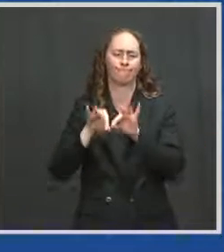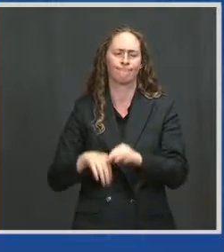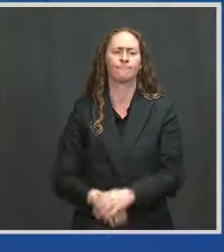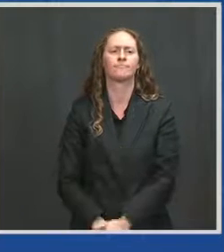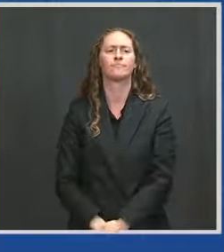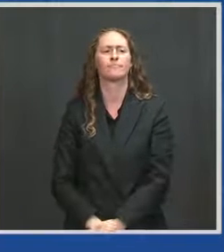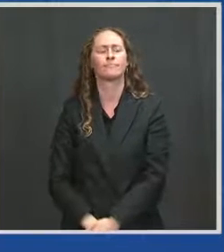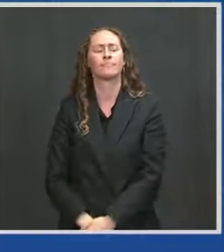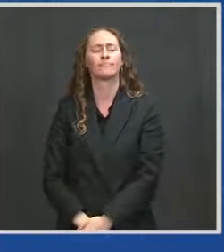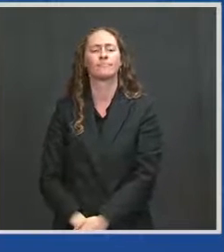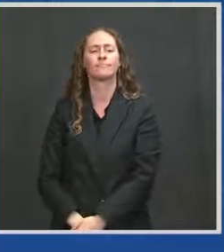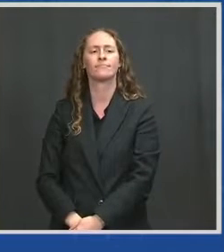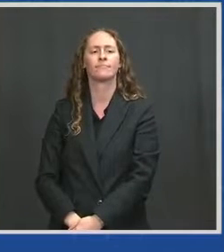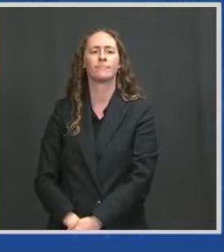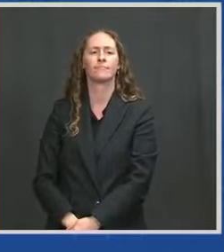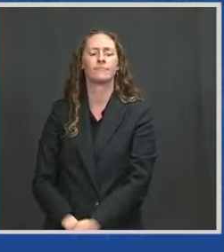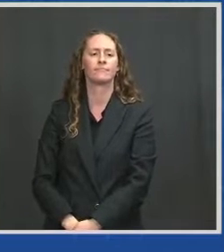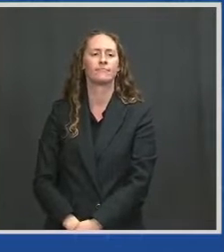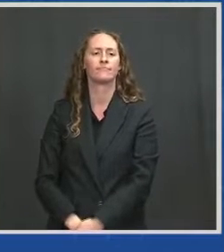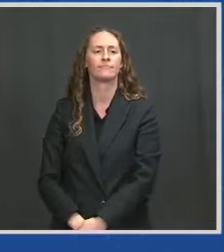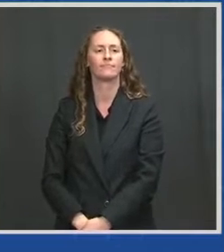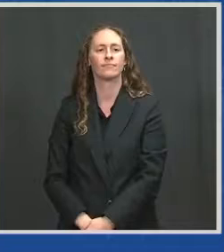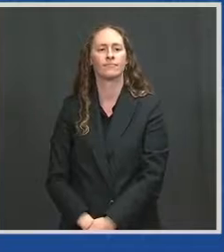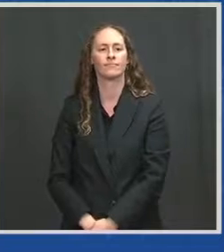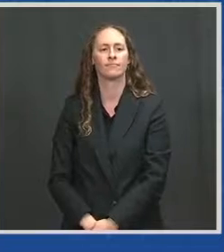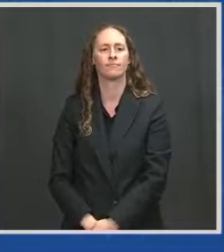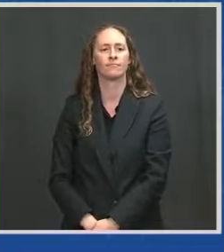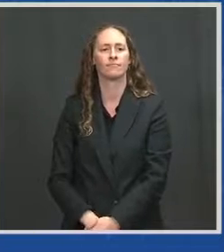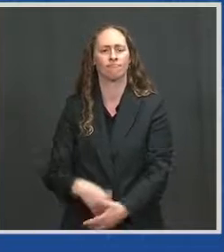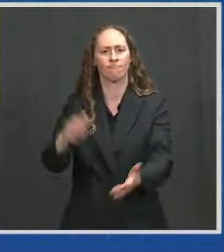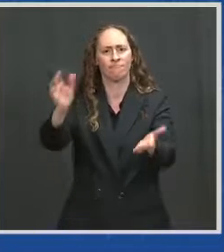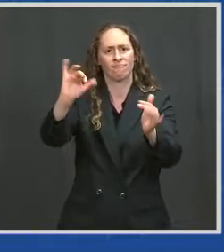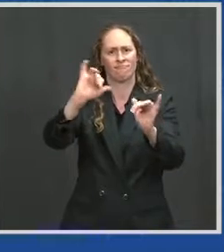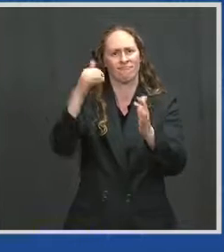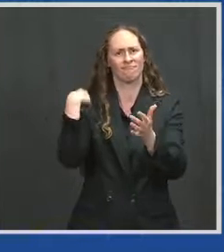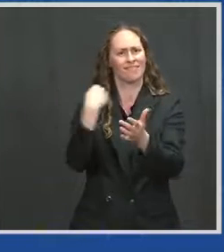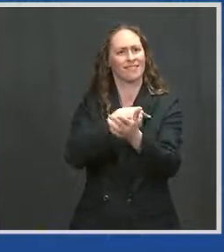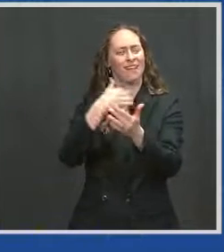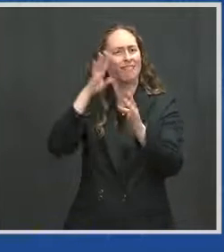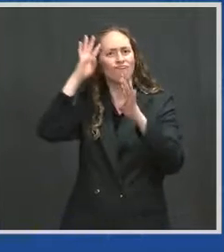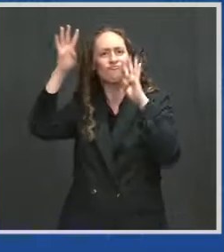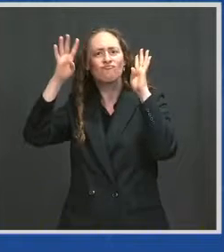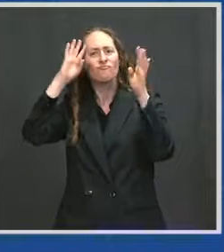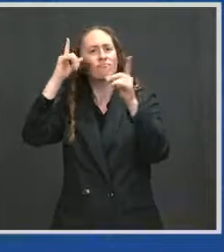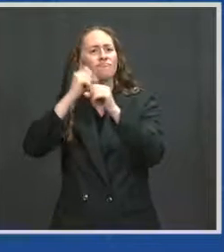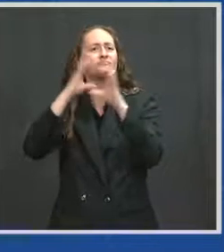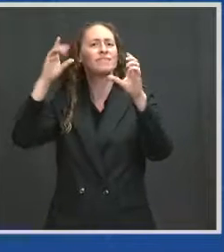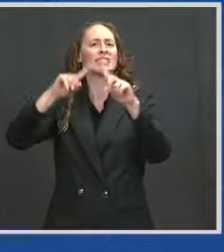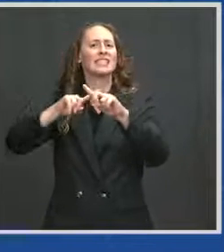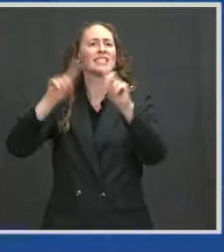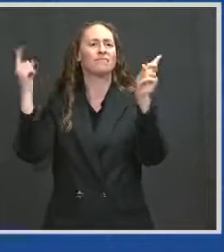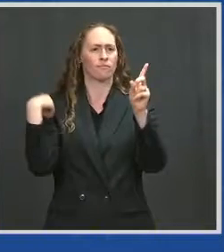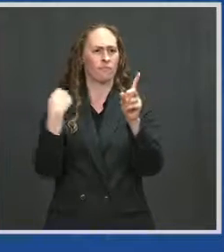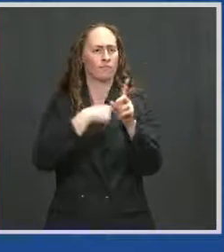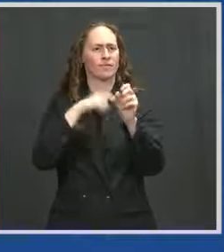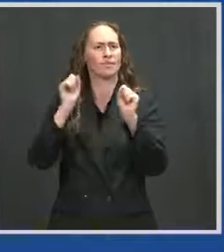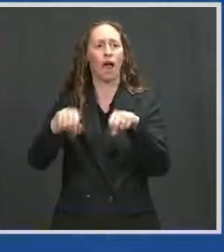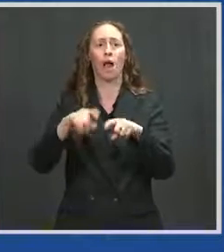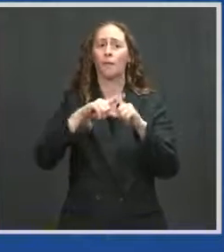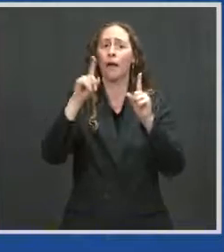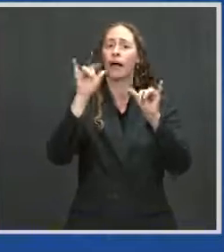an incredible creativity and innovation that will come from the nation's historically backed colleges and universities.